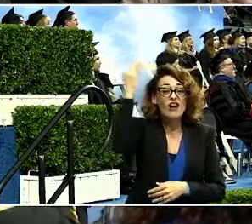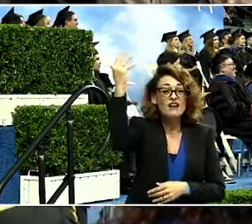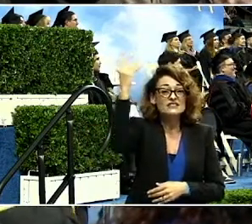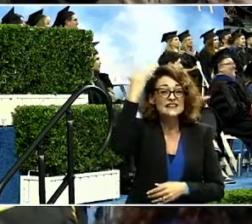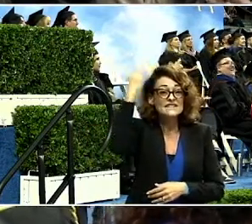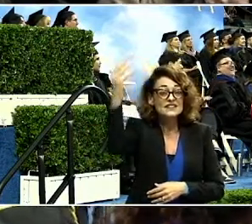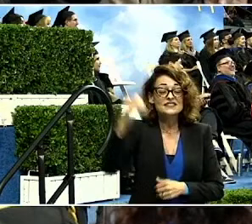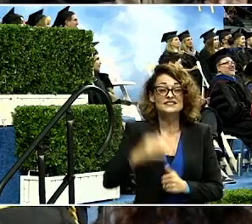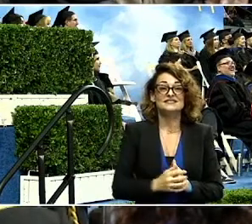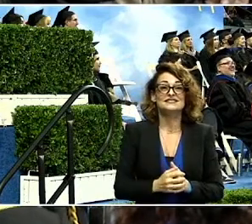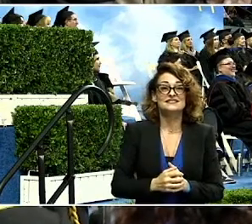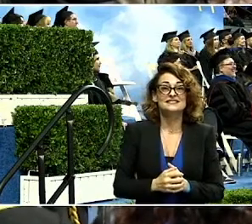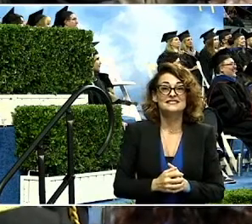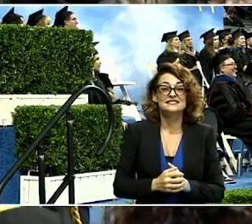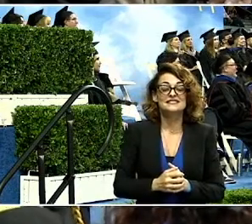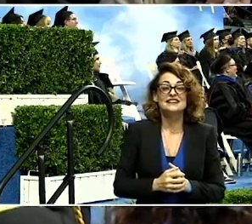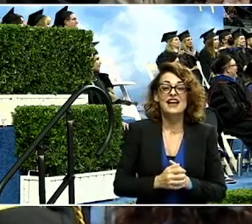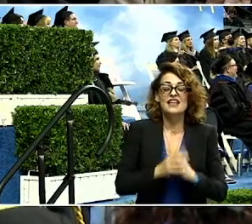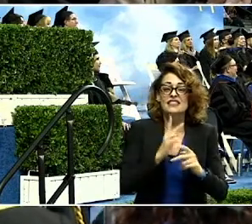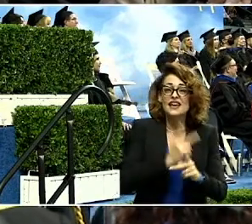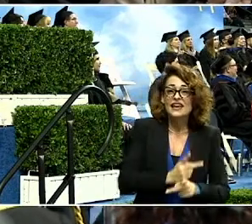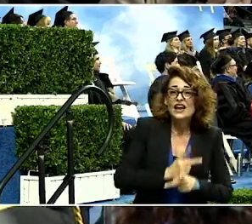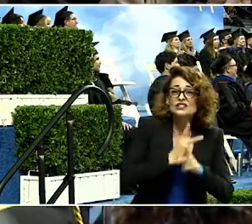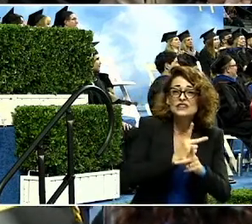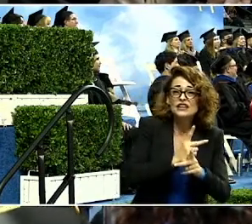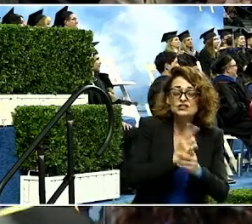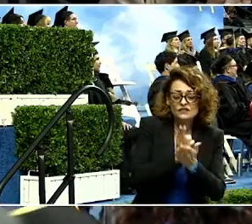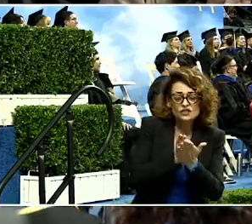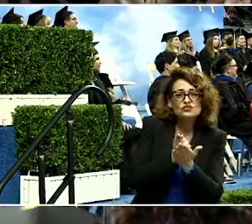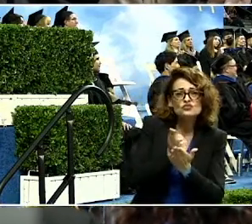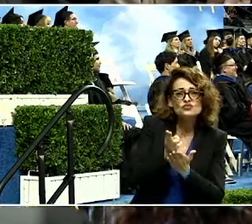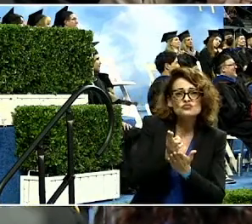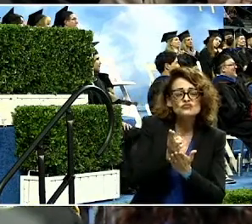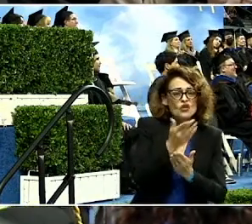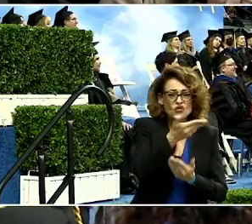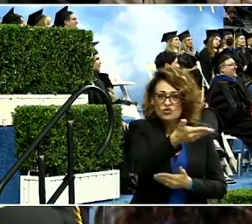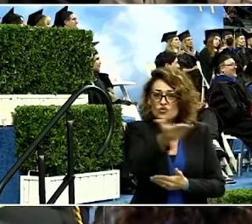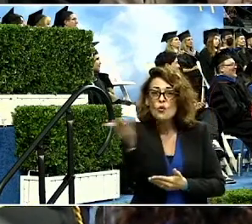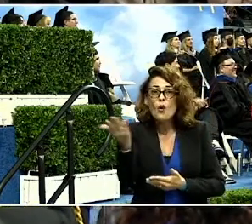and exacting caretakers of the truth. You are linguists.